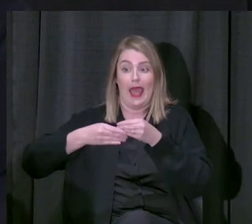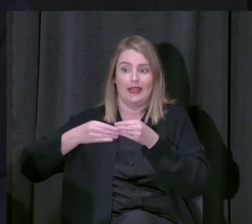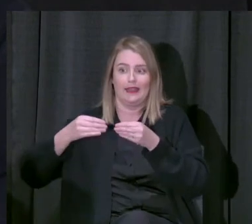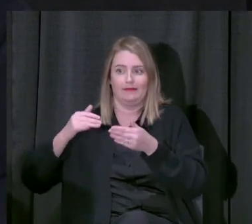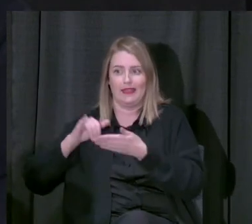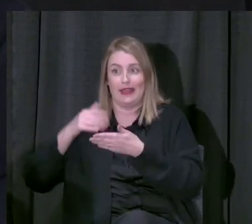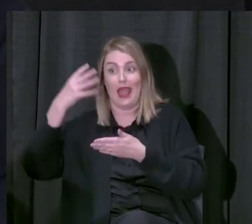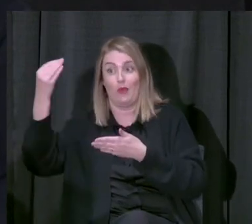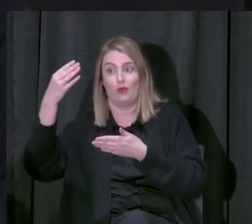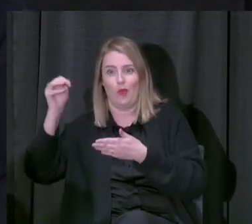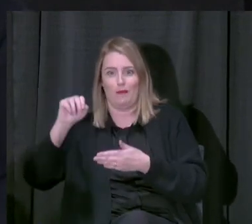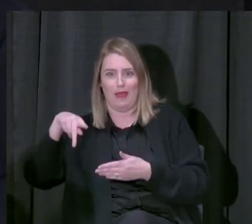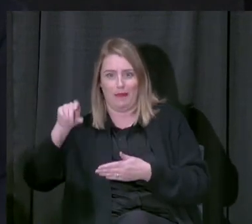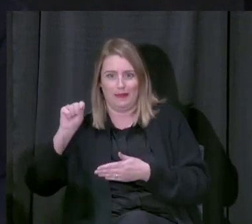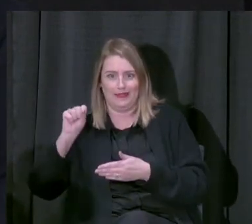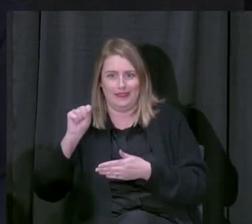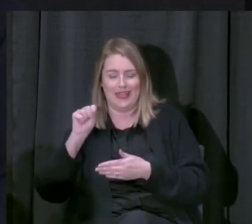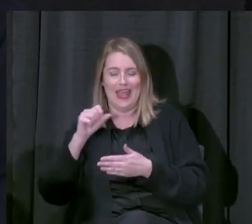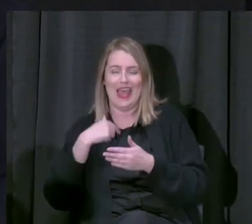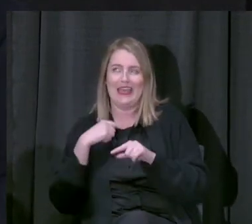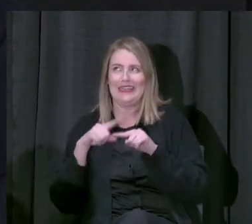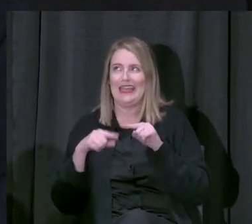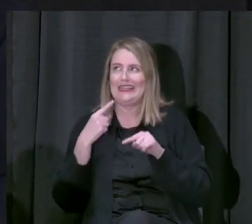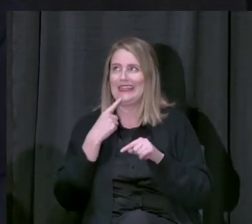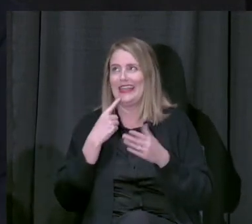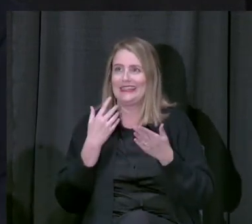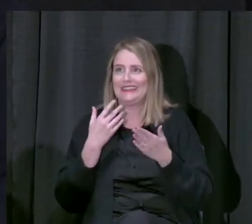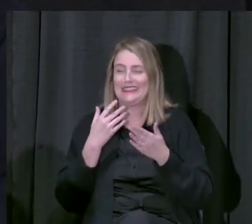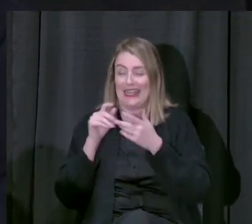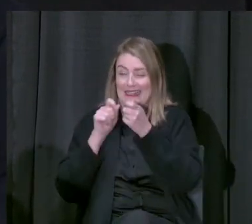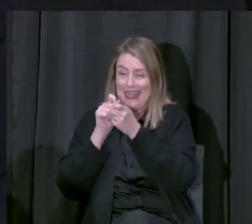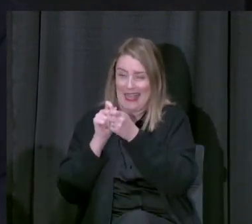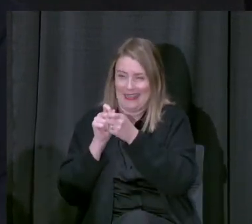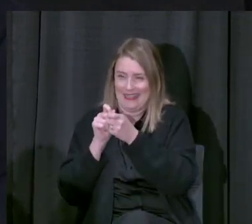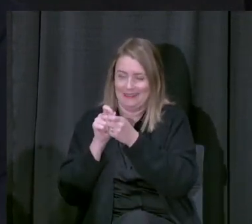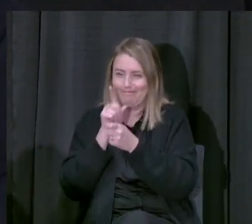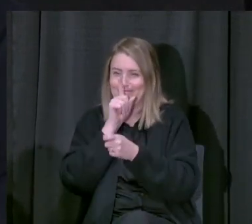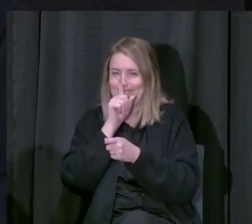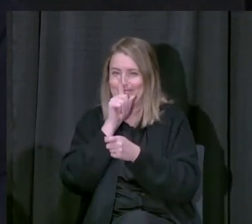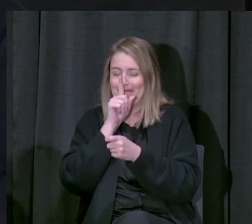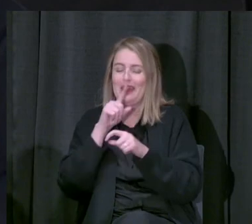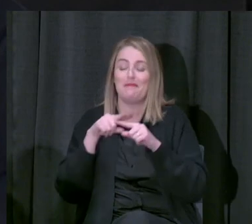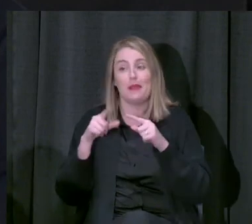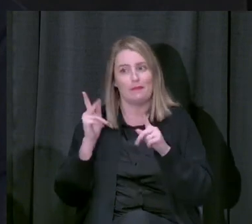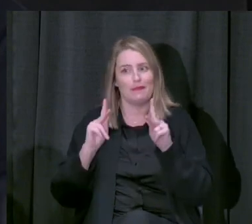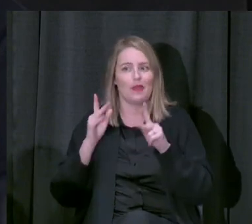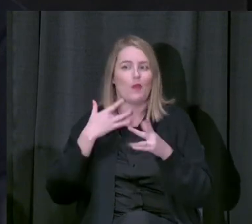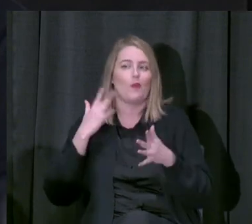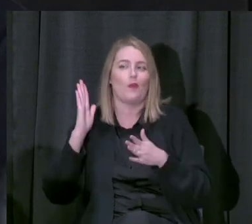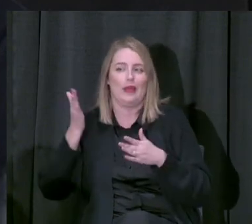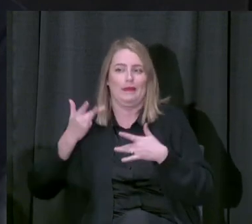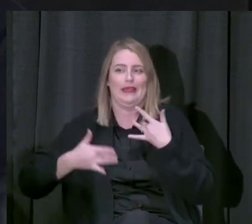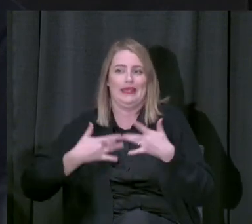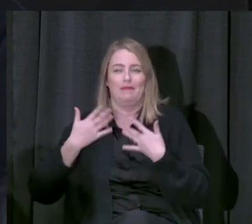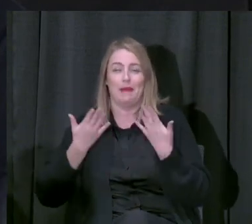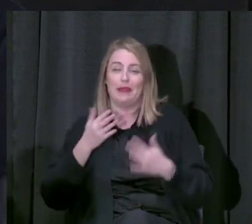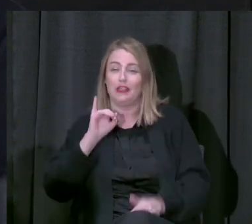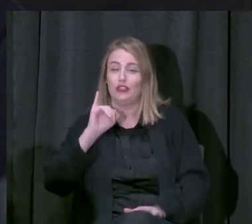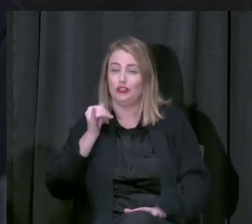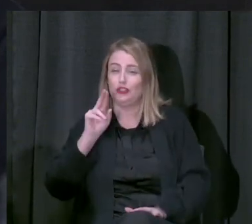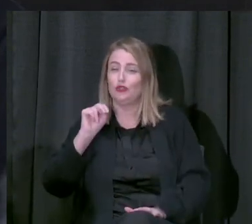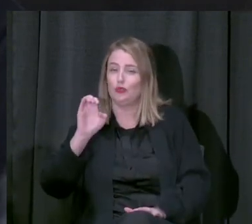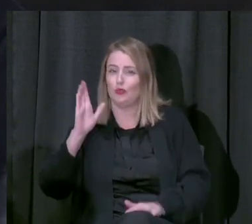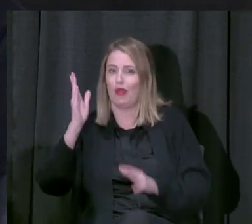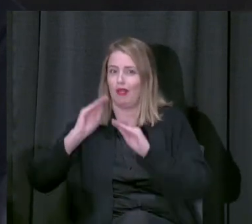app. I can't say yet what those will be, but I think people will be excited. Probably June-ish timeframe, those